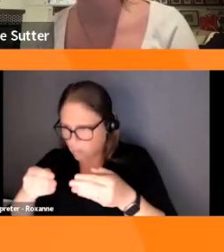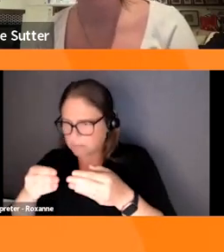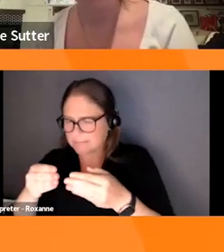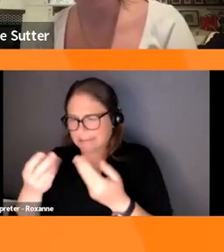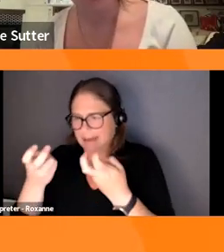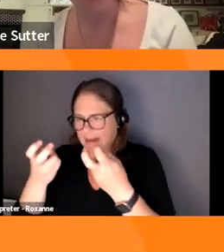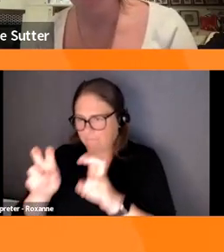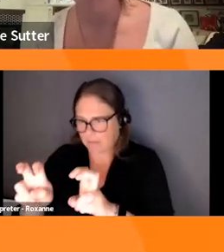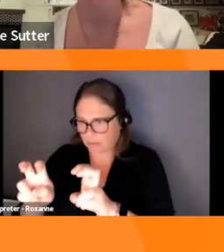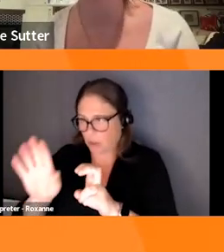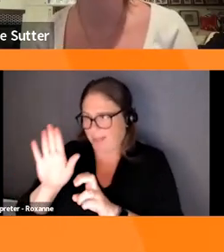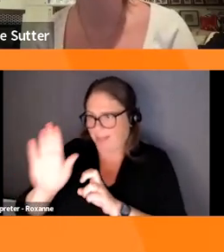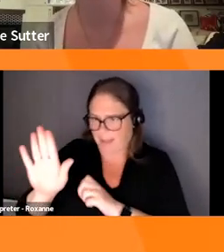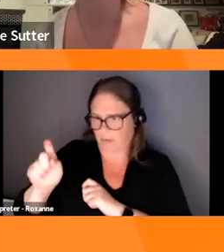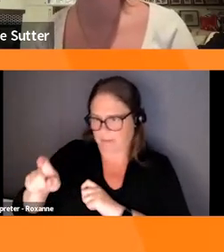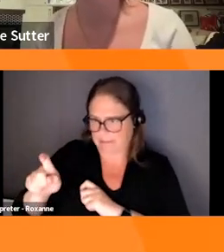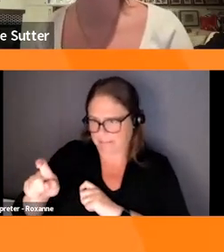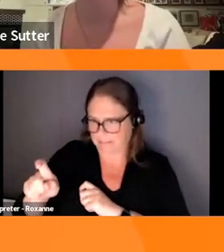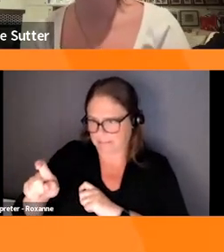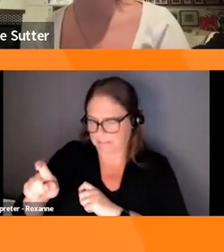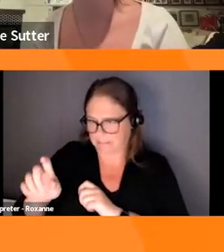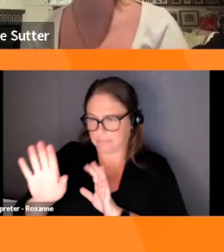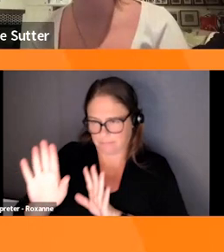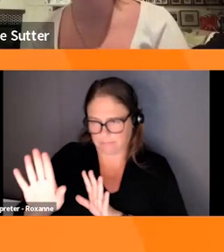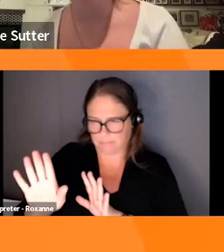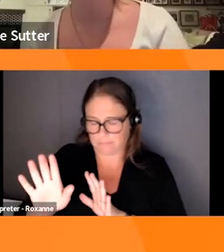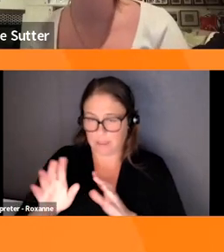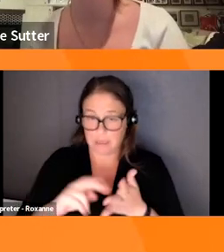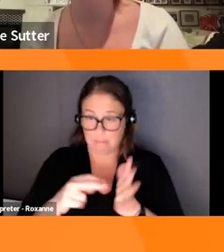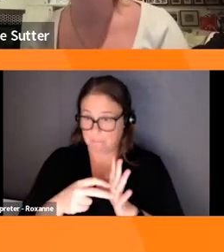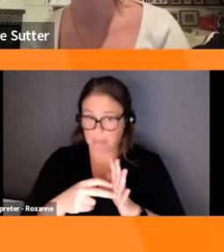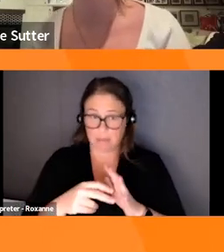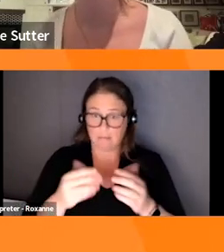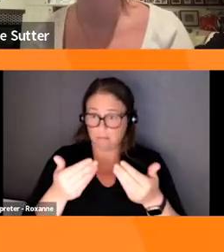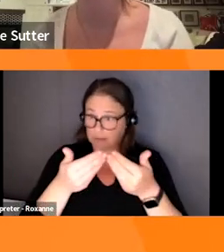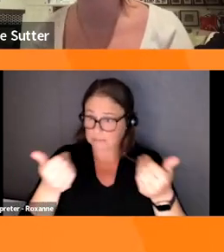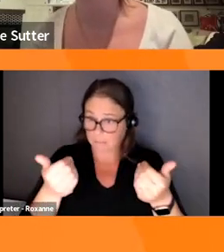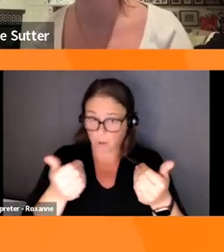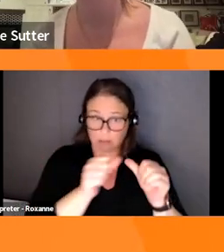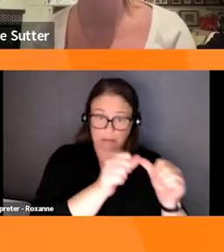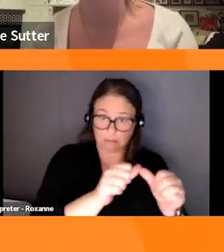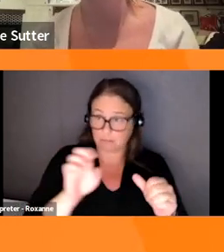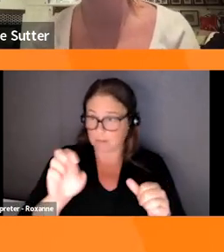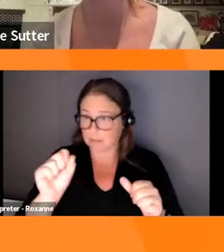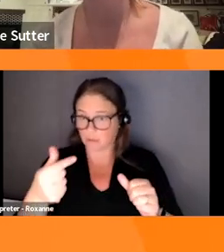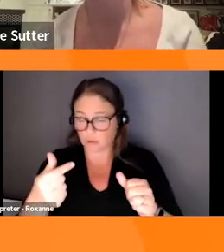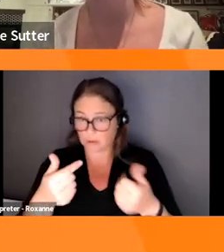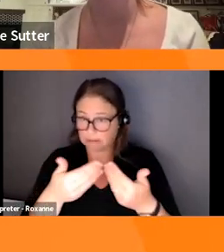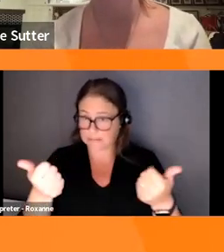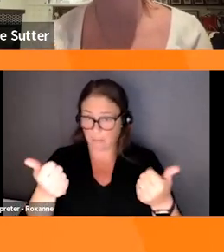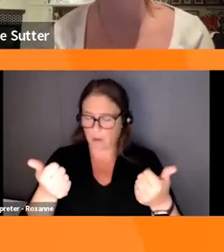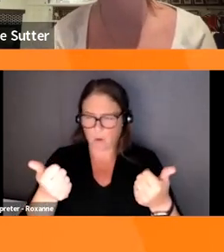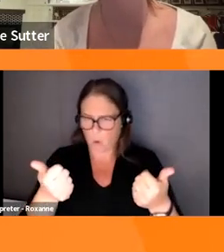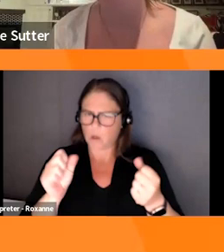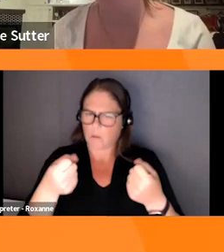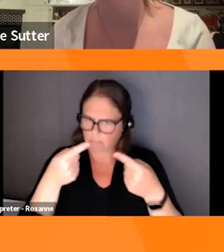investors. This is not to say that they are entirely separated. Improving your ESG can, in turn,